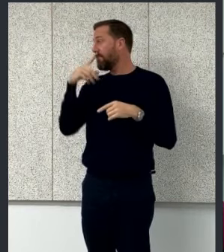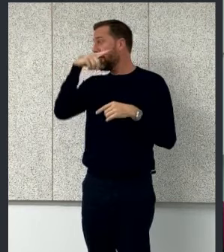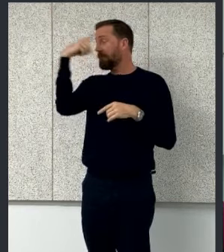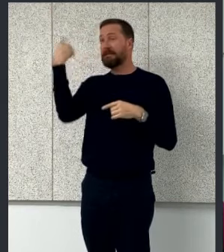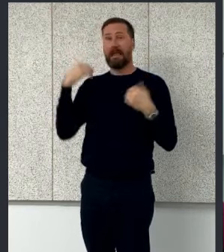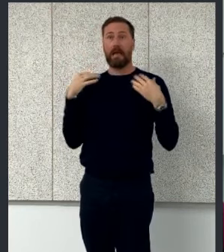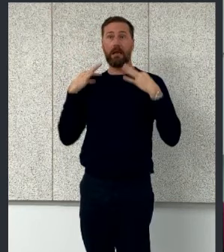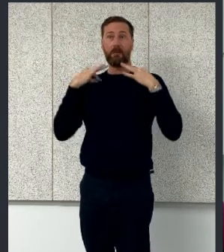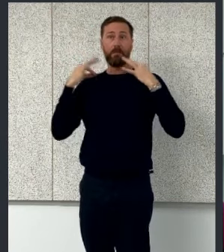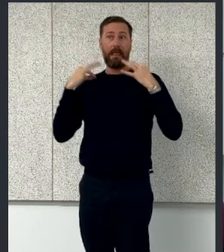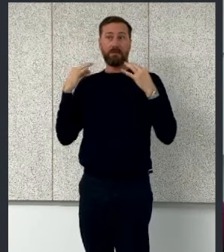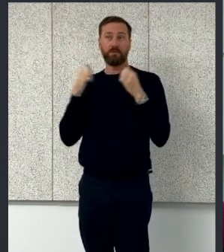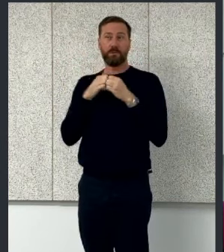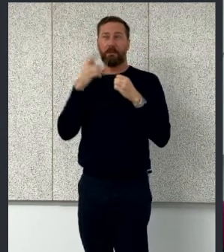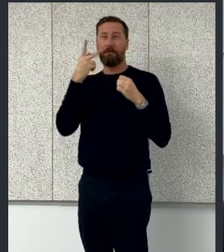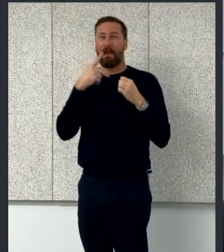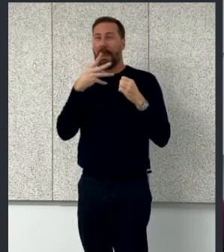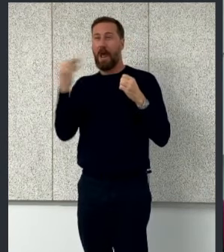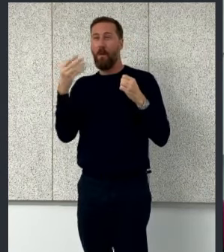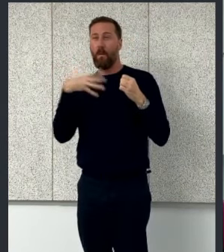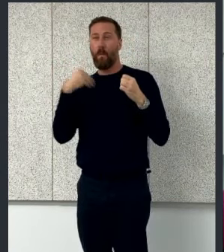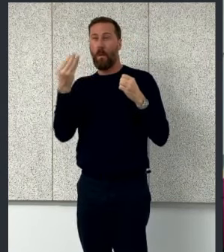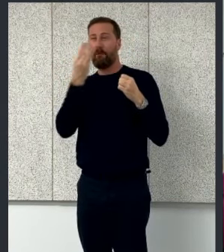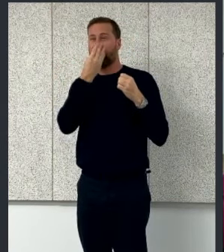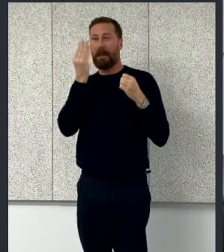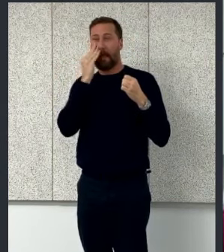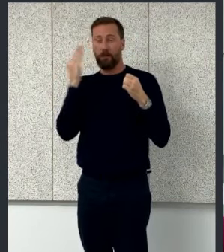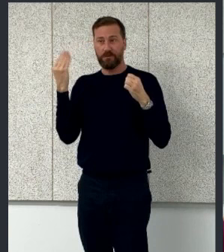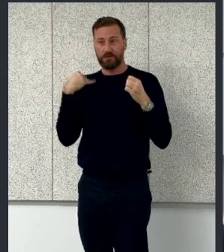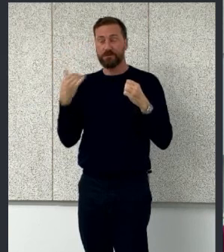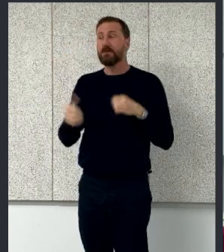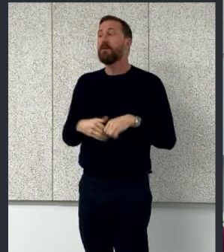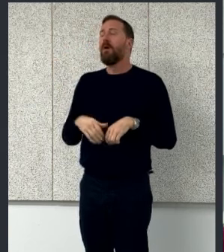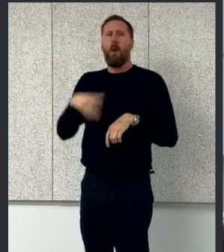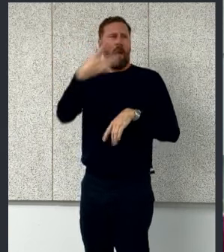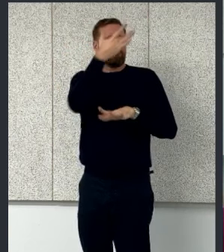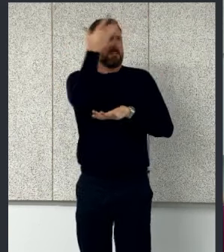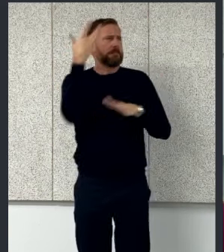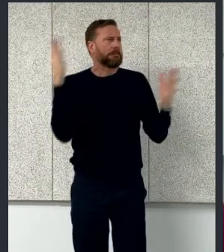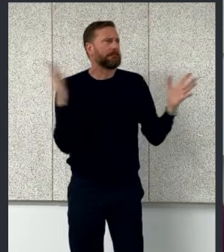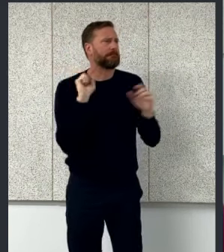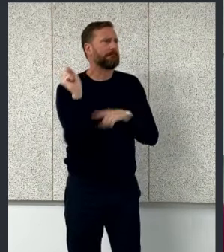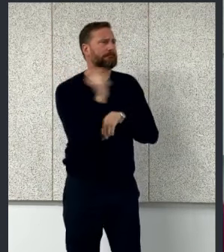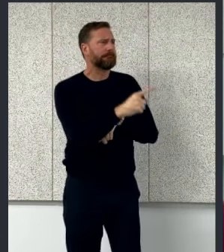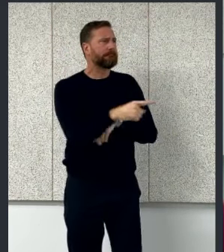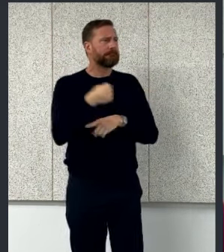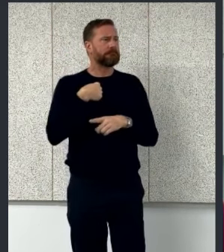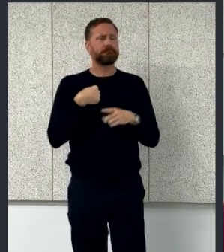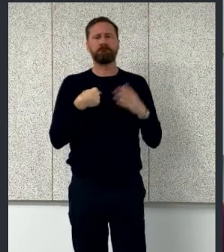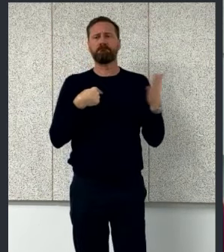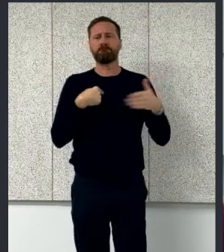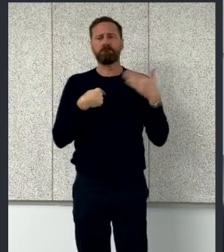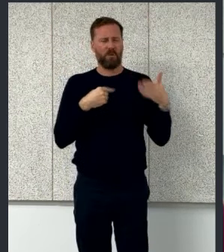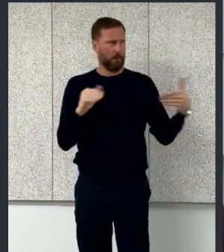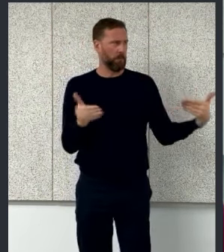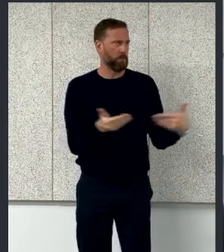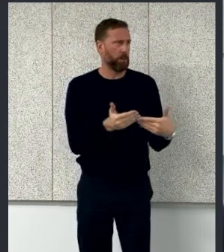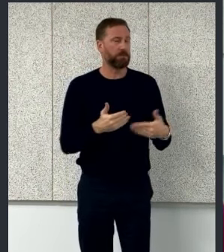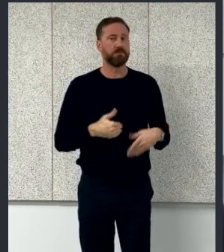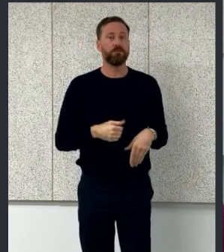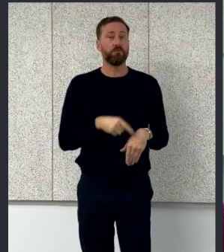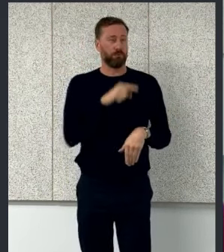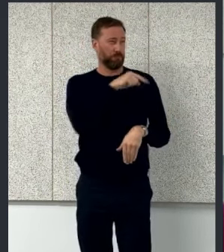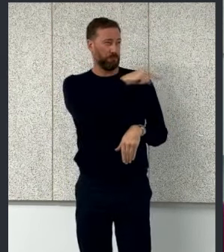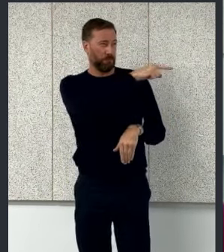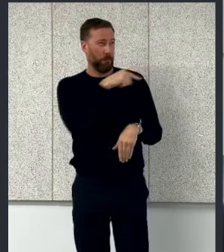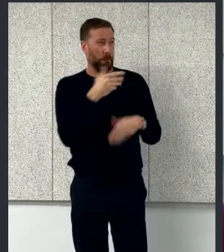very much, Talia. Great. I forgot to ask the other important question that I wanted to do as part of intros, which is something that you've seen